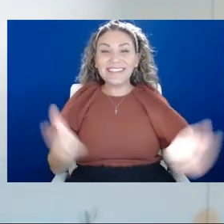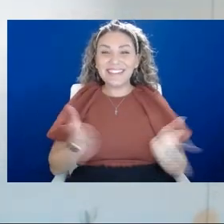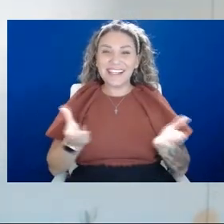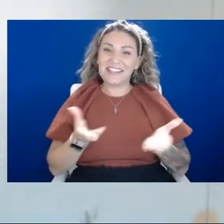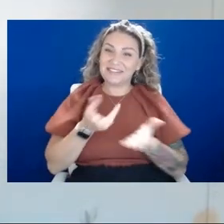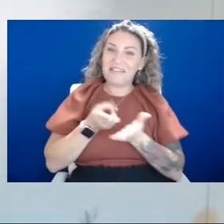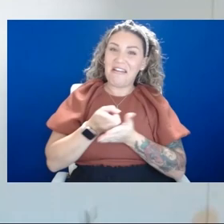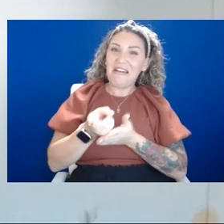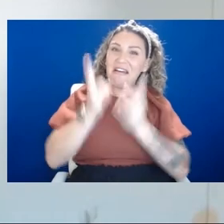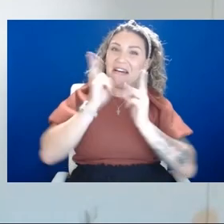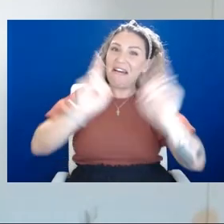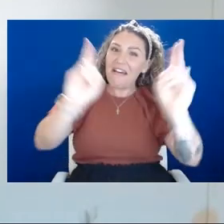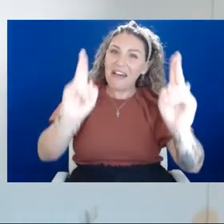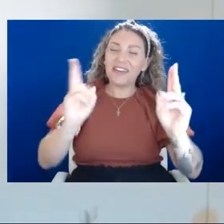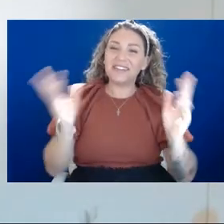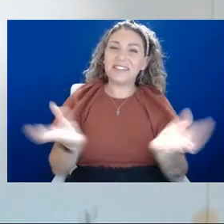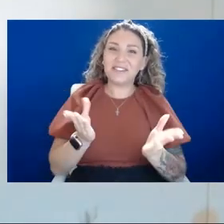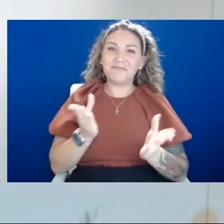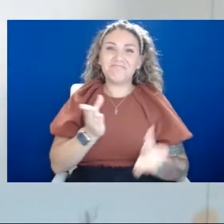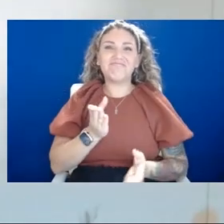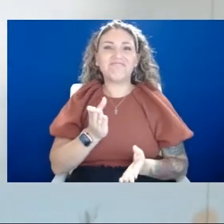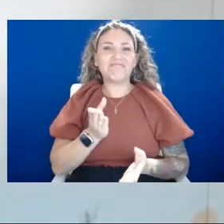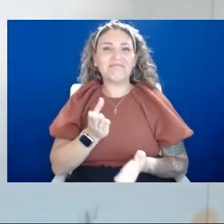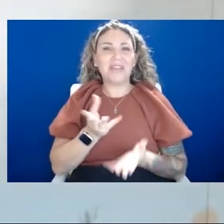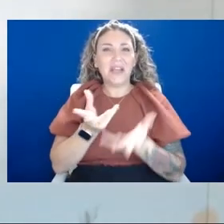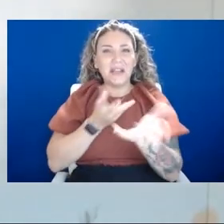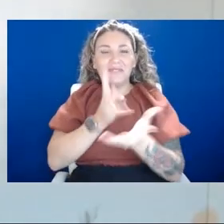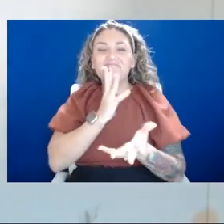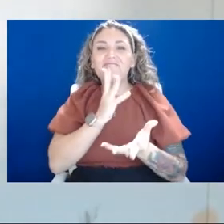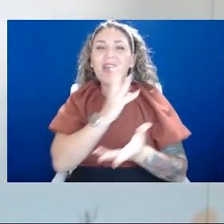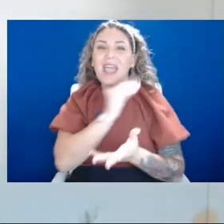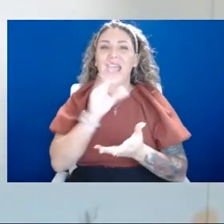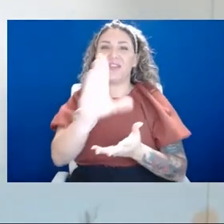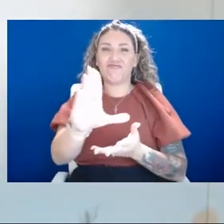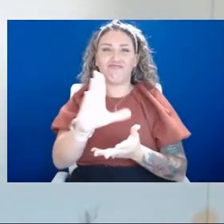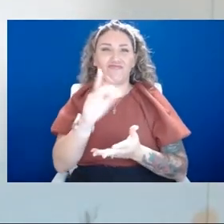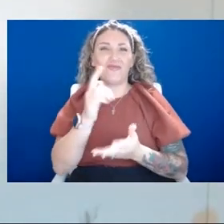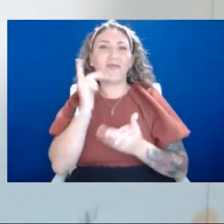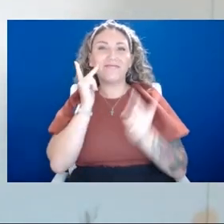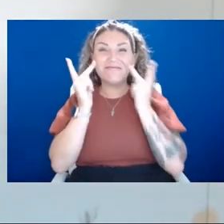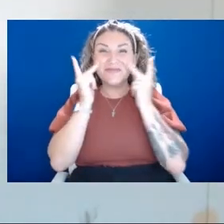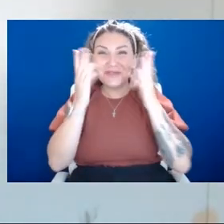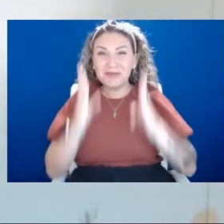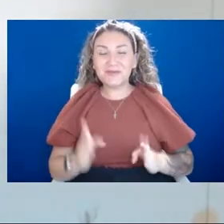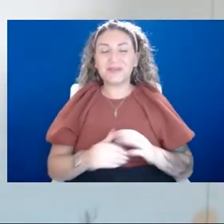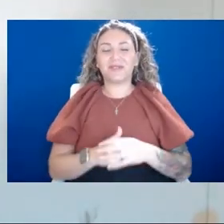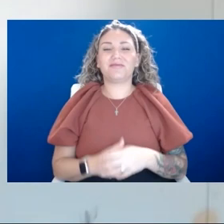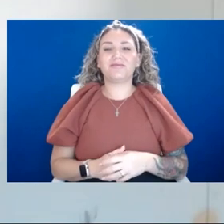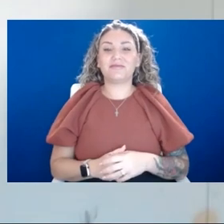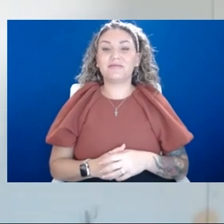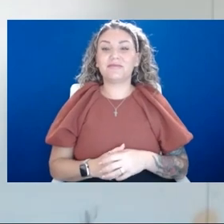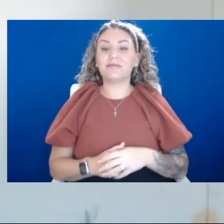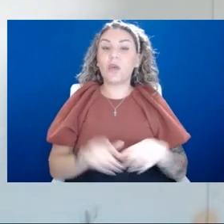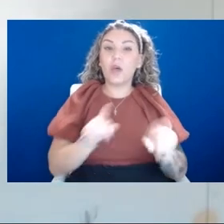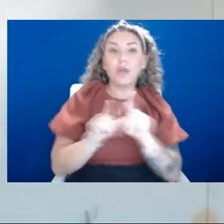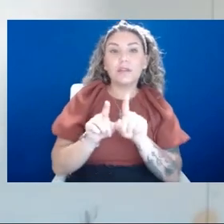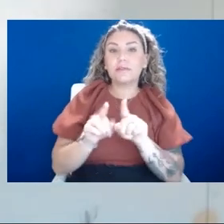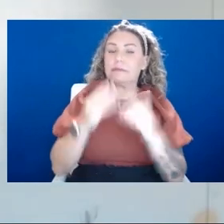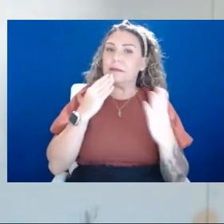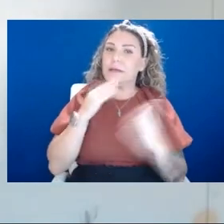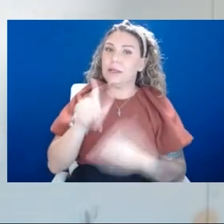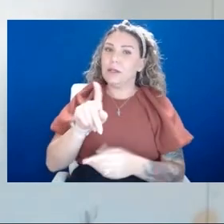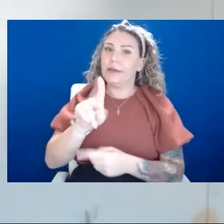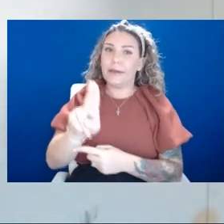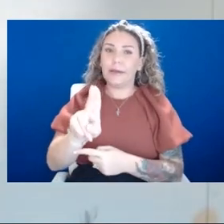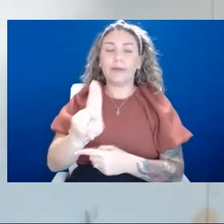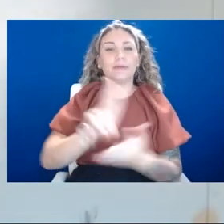and you know speaking to you you you guys and your audience as well um and again thanks you know thank you so much to KU um for the University of